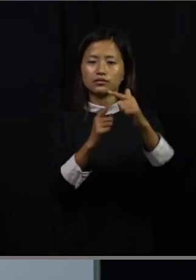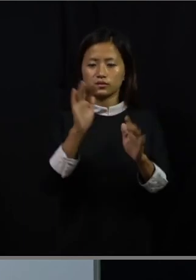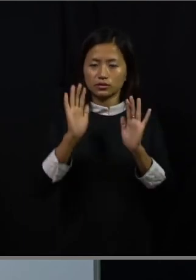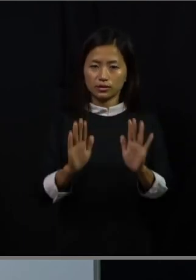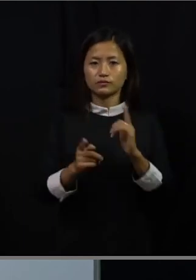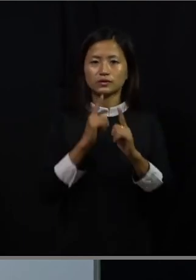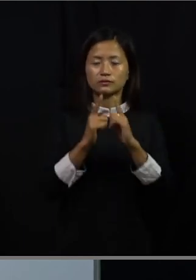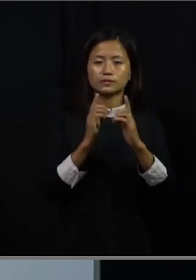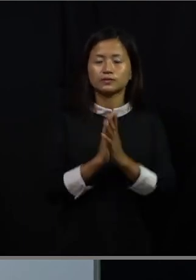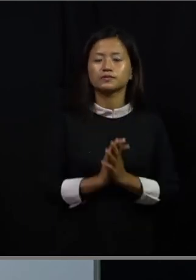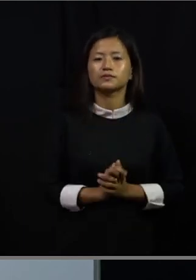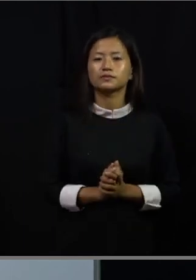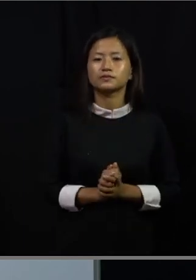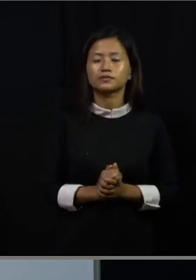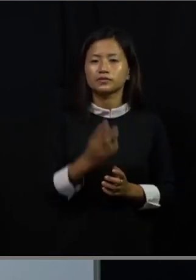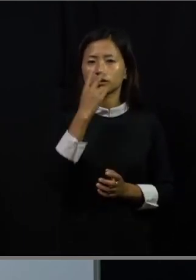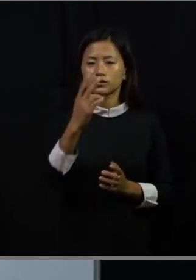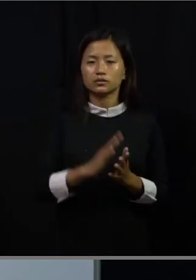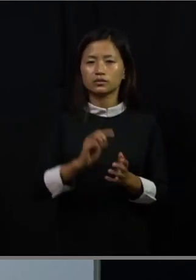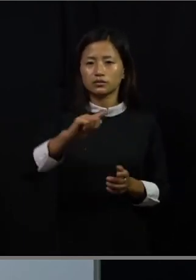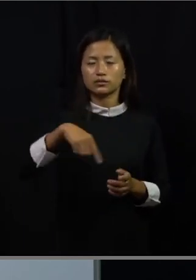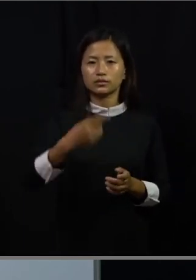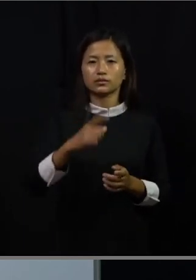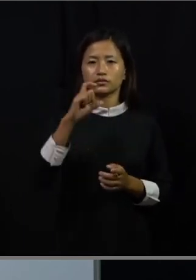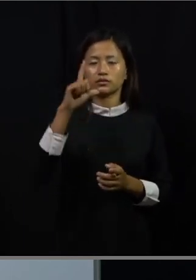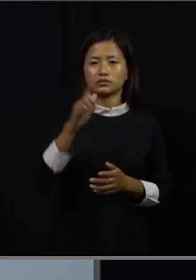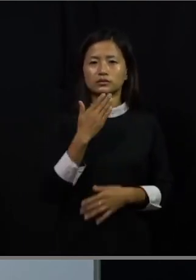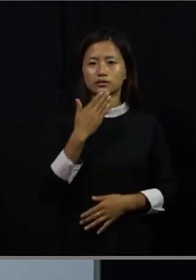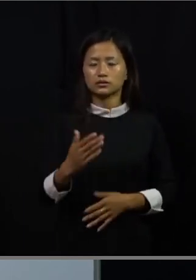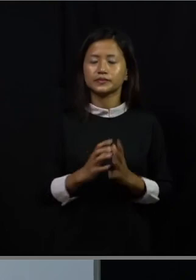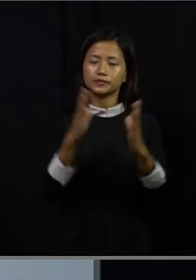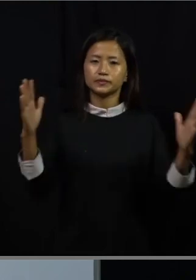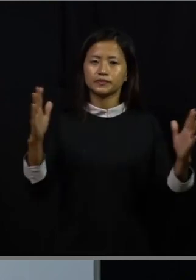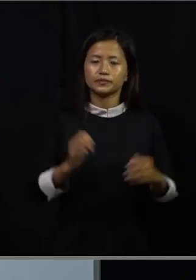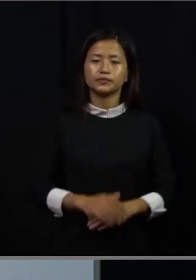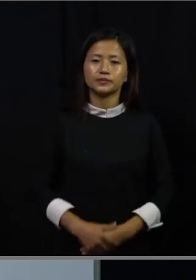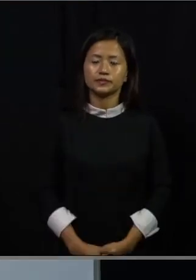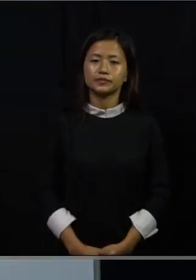topics which we have discussed, okay, and see you in the next class. Thank you so much.